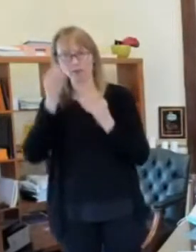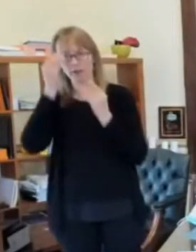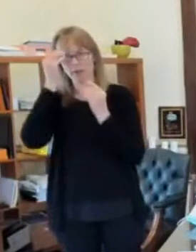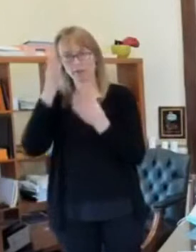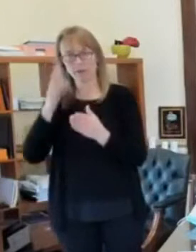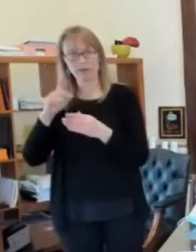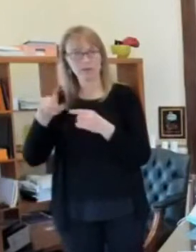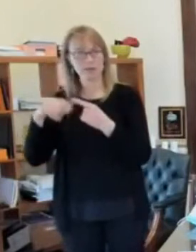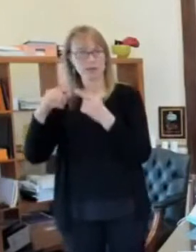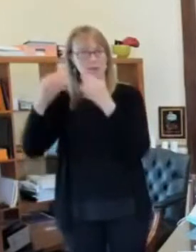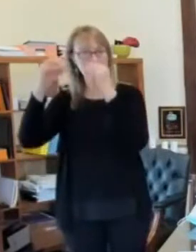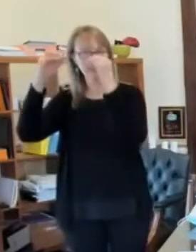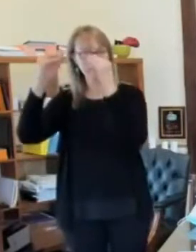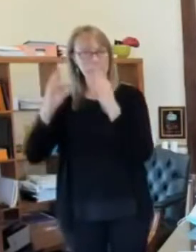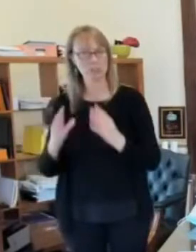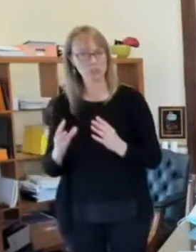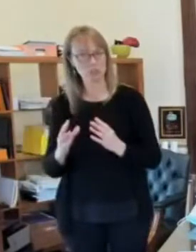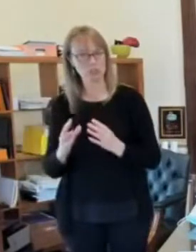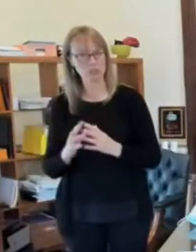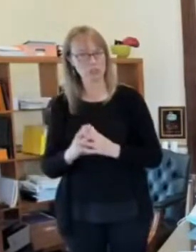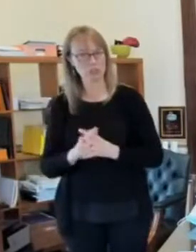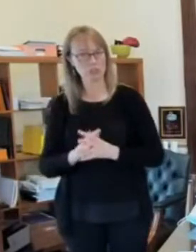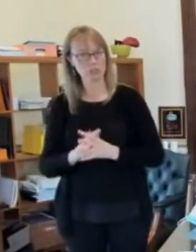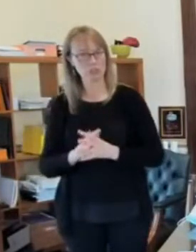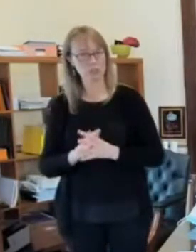When are teachers?